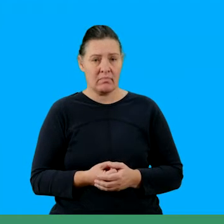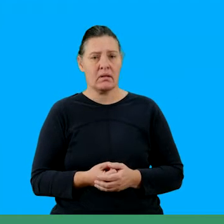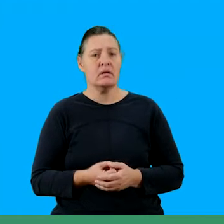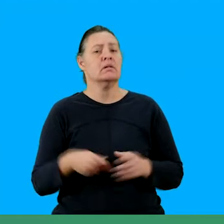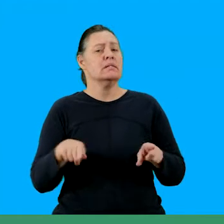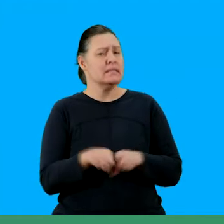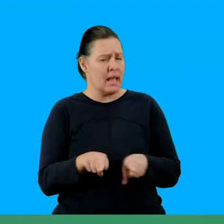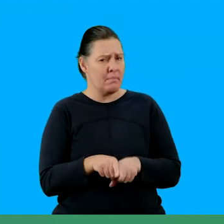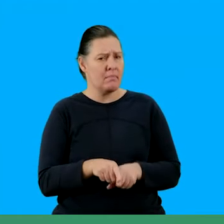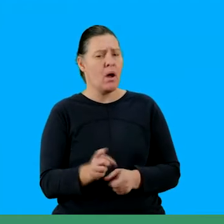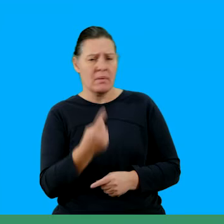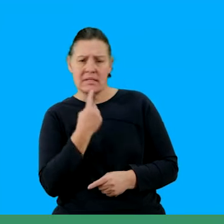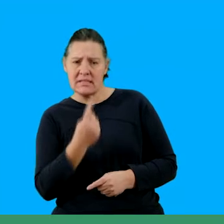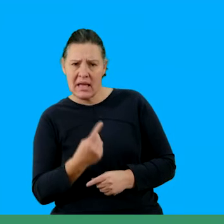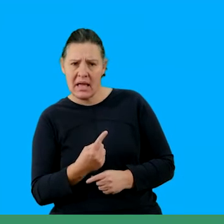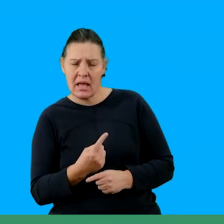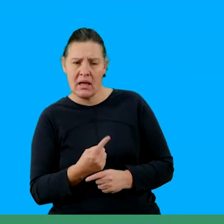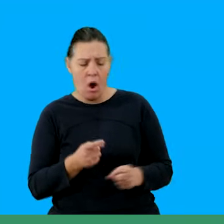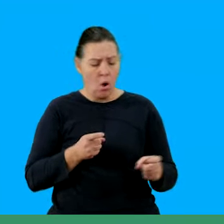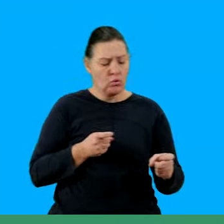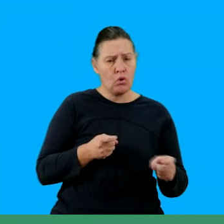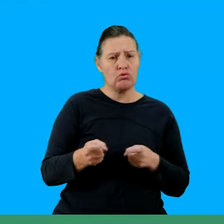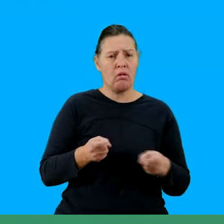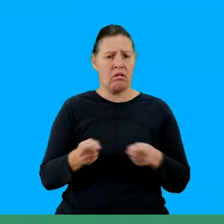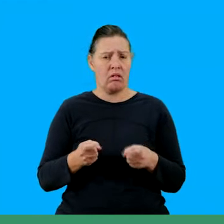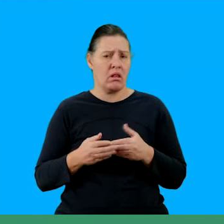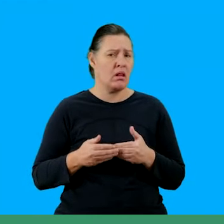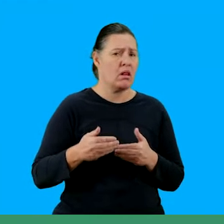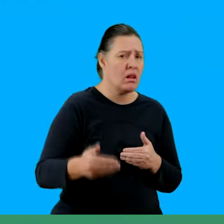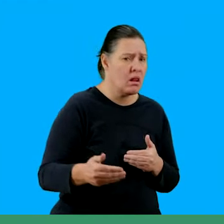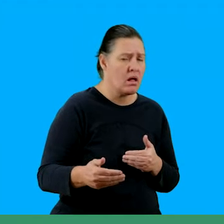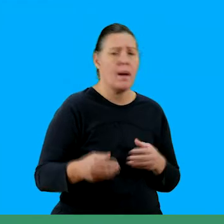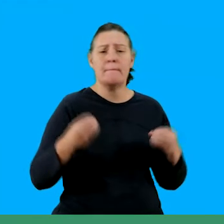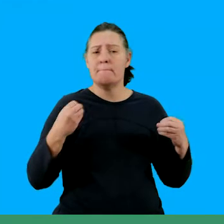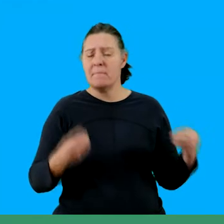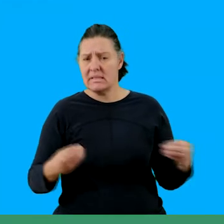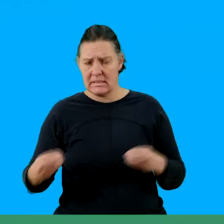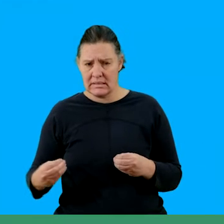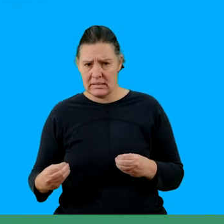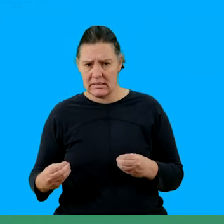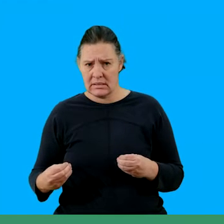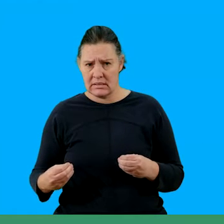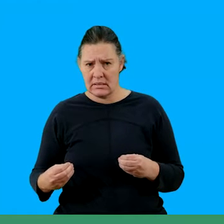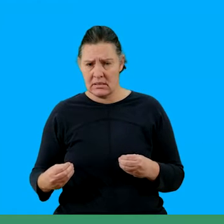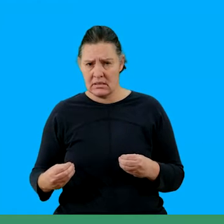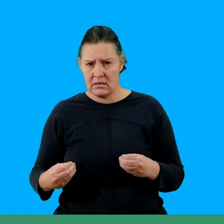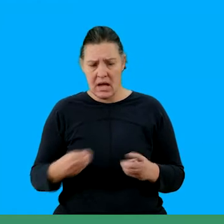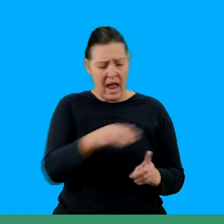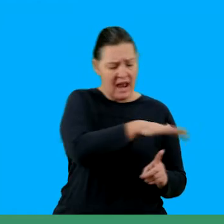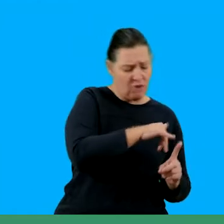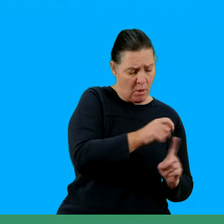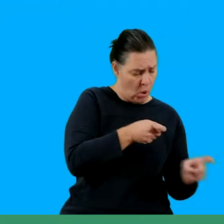And you should further be able to state the extent of control businesses have over each